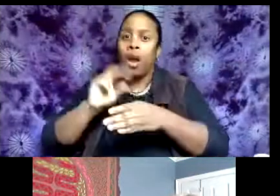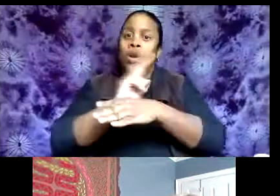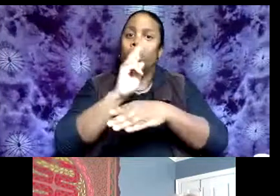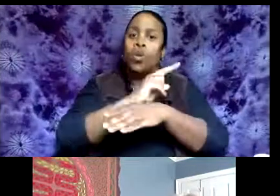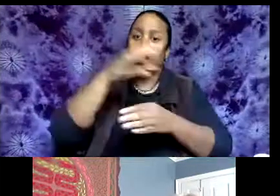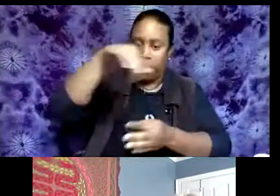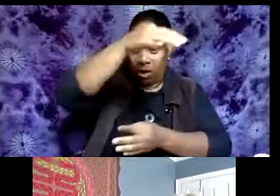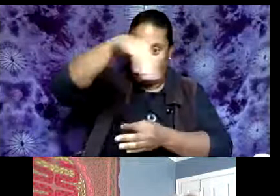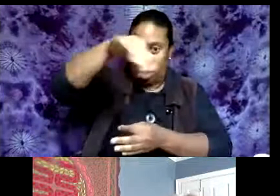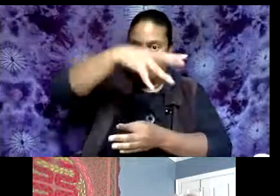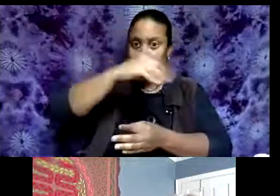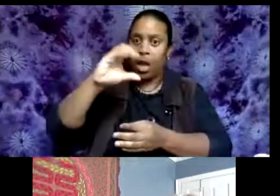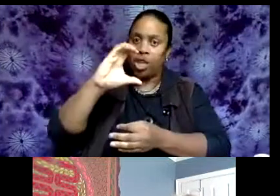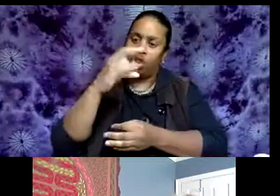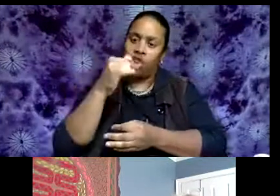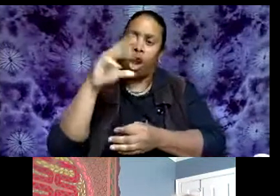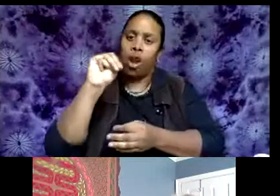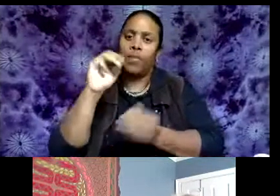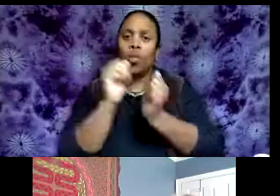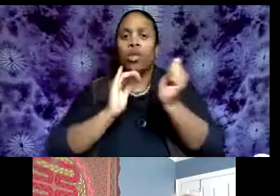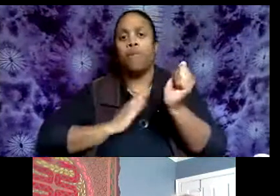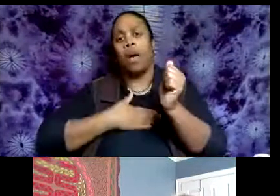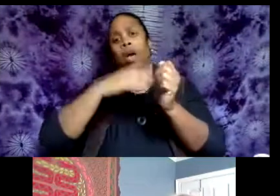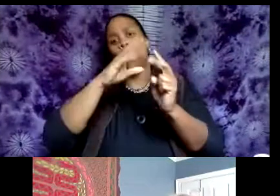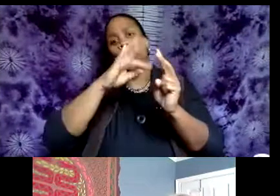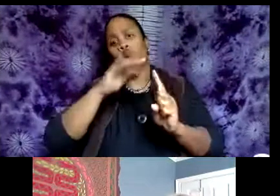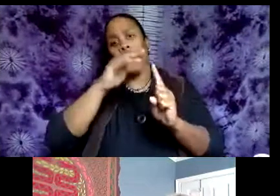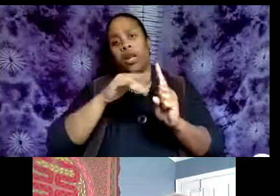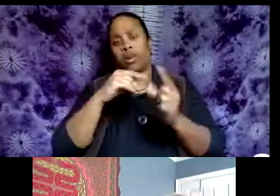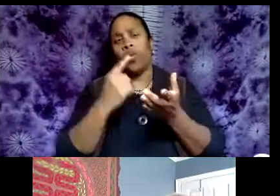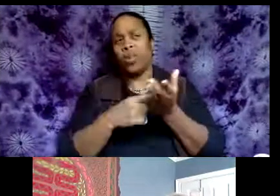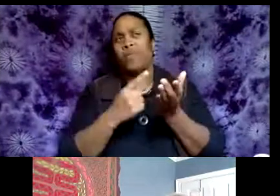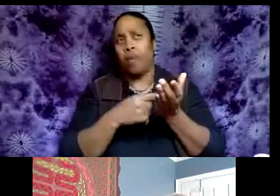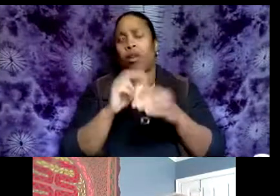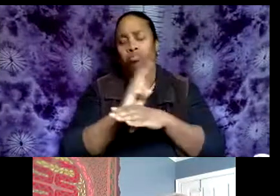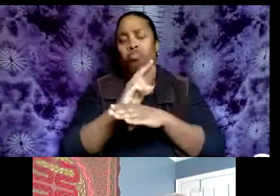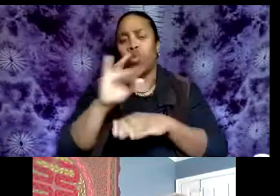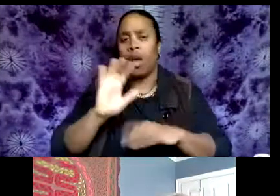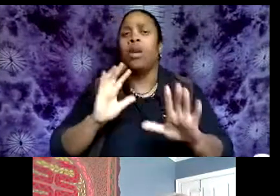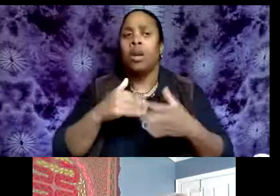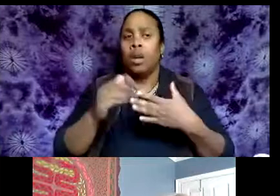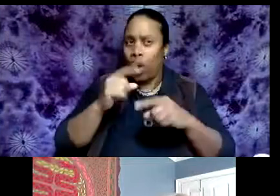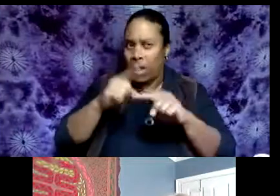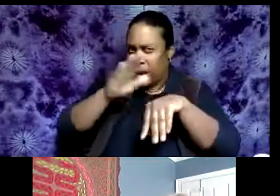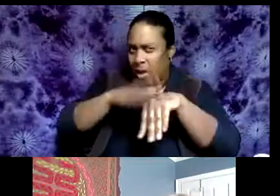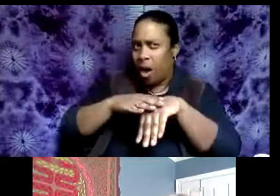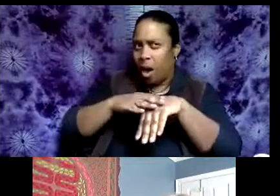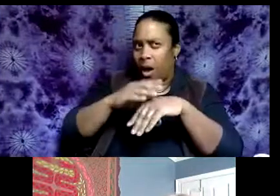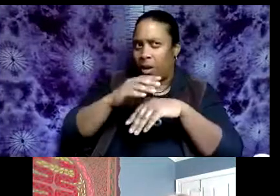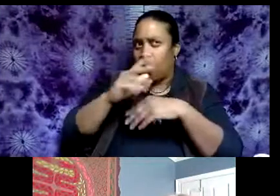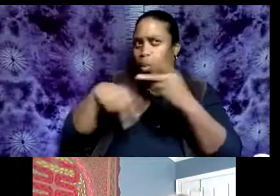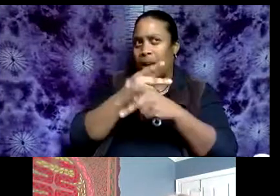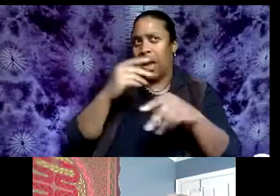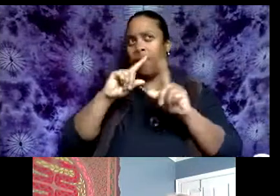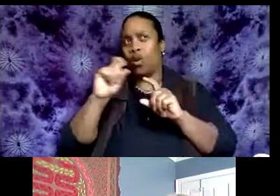readings, which I didn't mention before, but occasionally I will throw them in, depending on what kind of questions the querent has